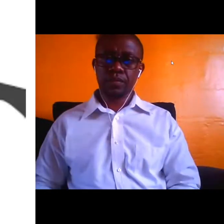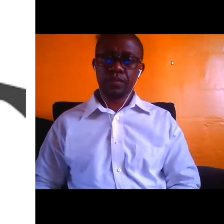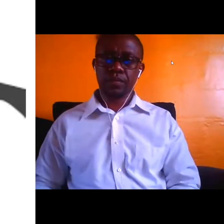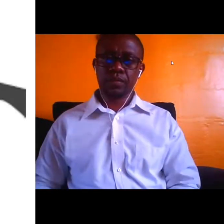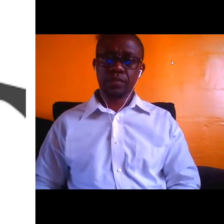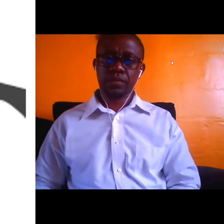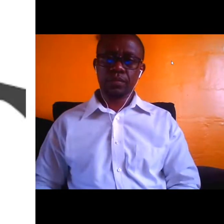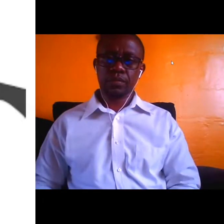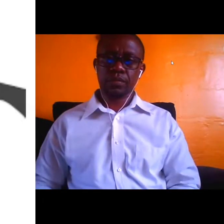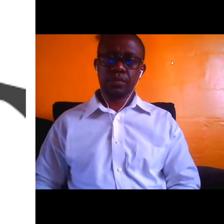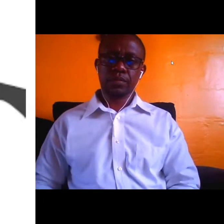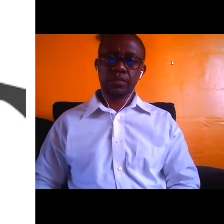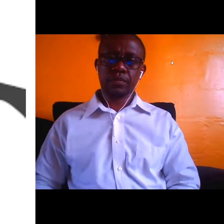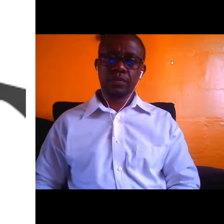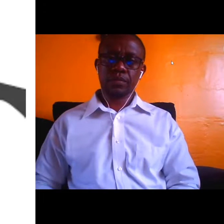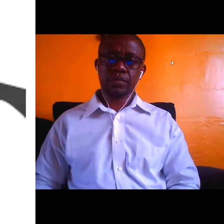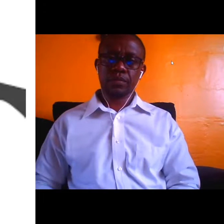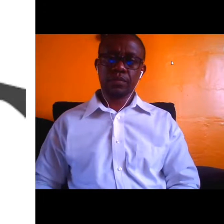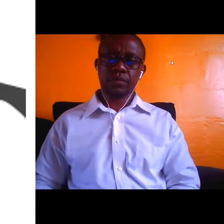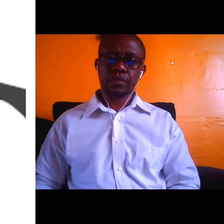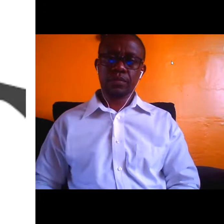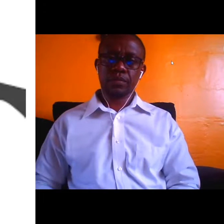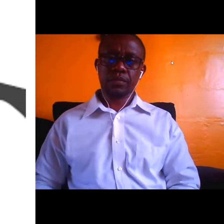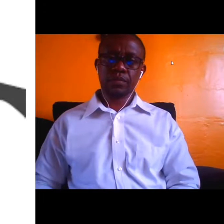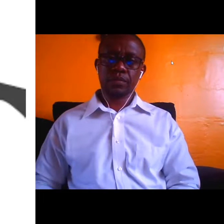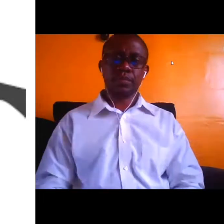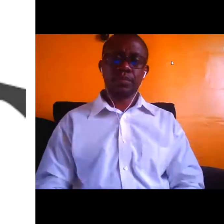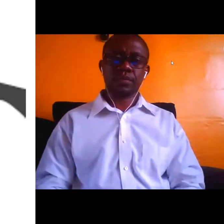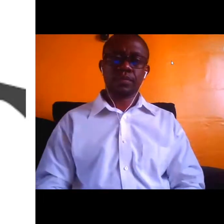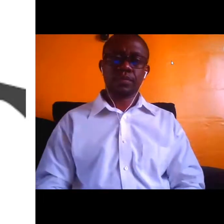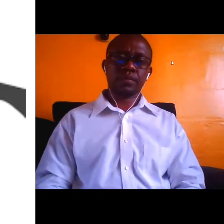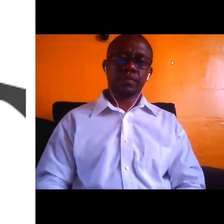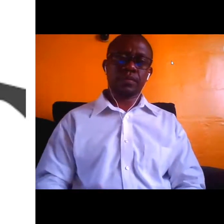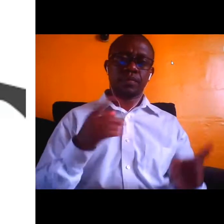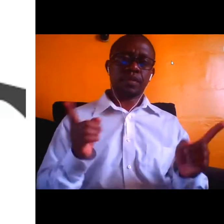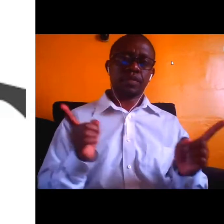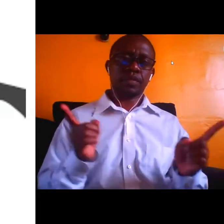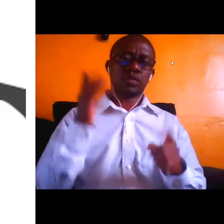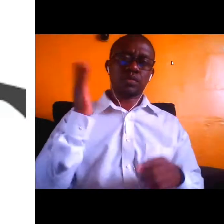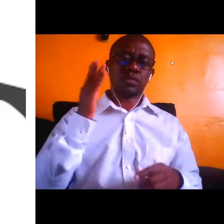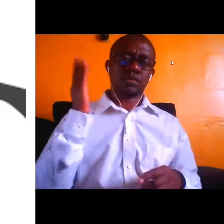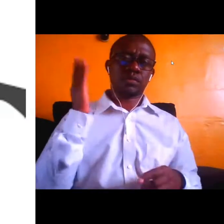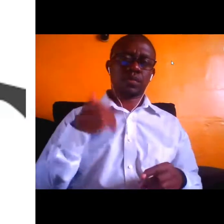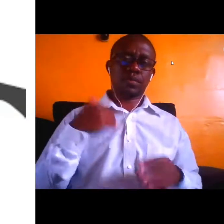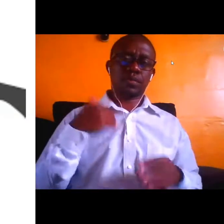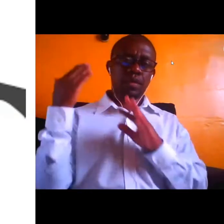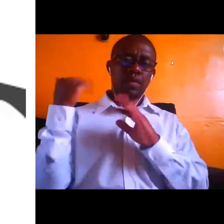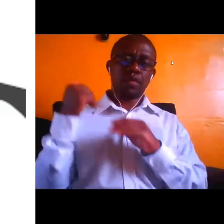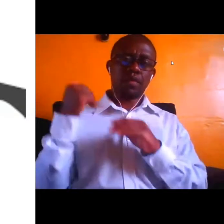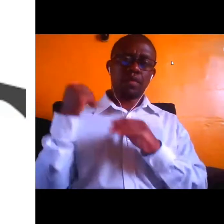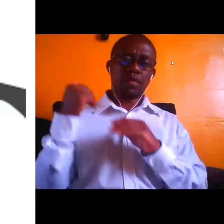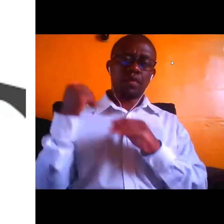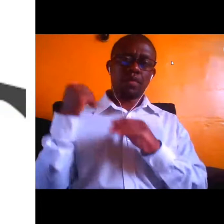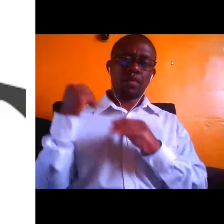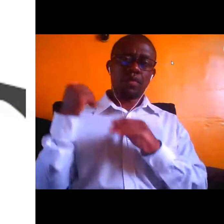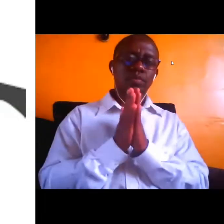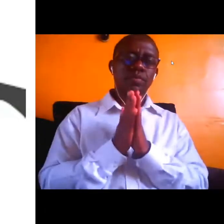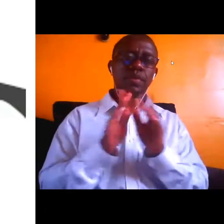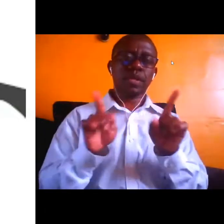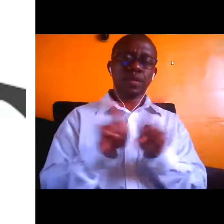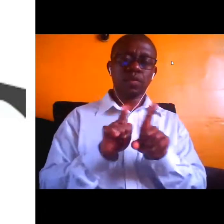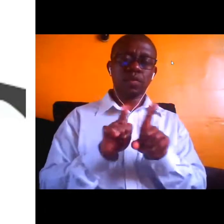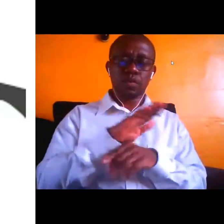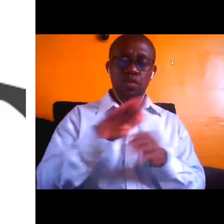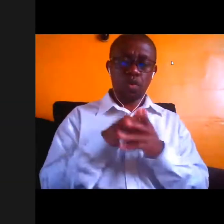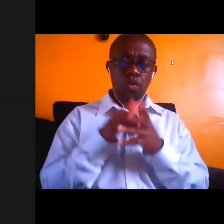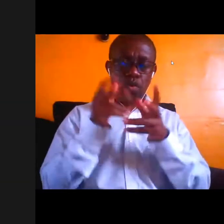I think this brings us to the end of my short presentation, and I hope today you prayed and everyone managed to hear me. Thank you very